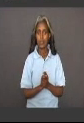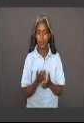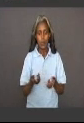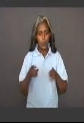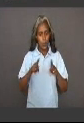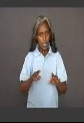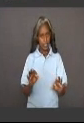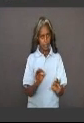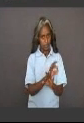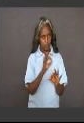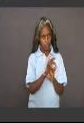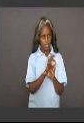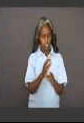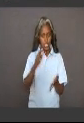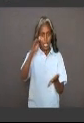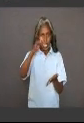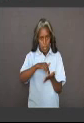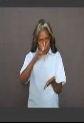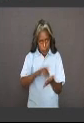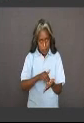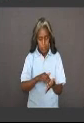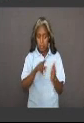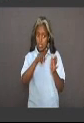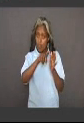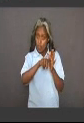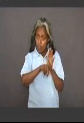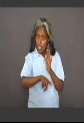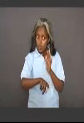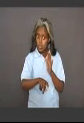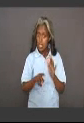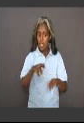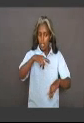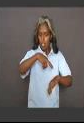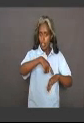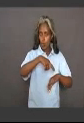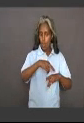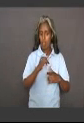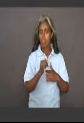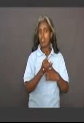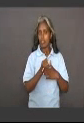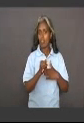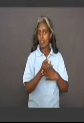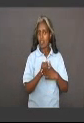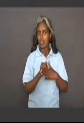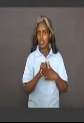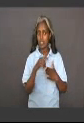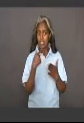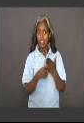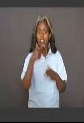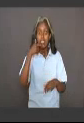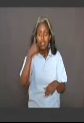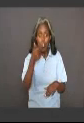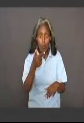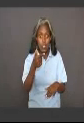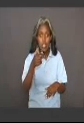When a function repeats its values at regular intervals, it is called